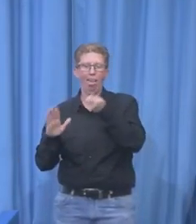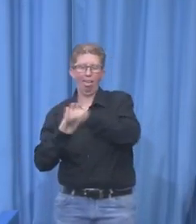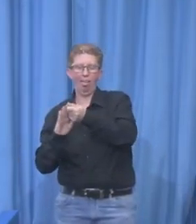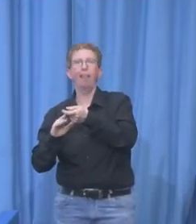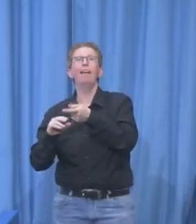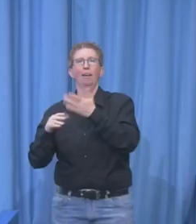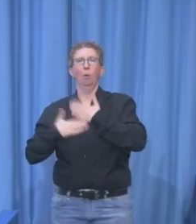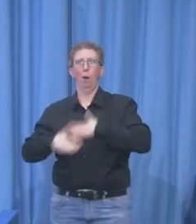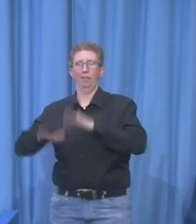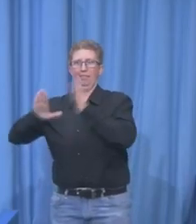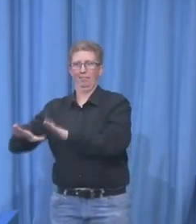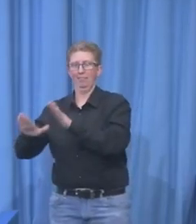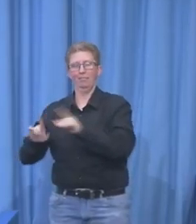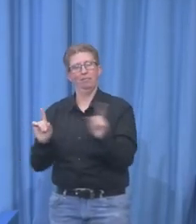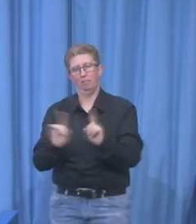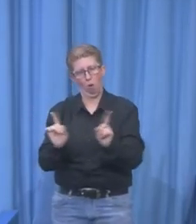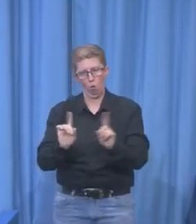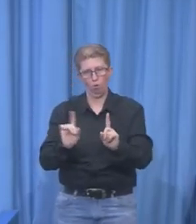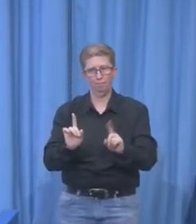Okay.